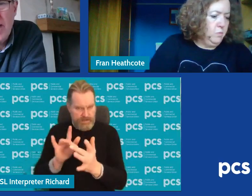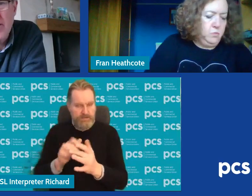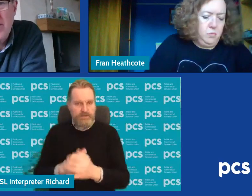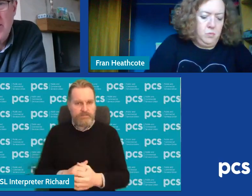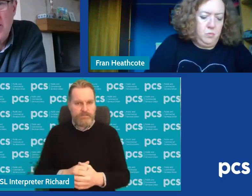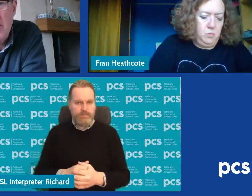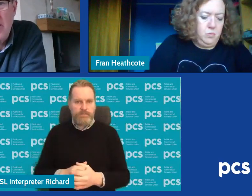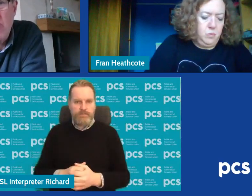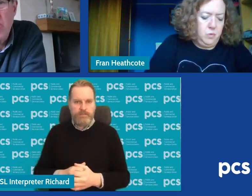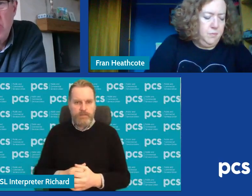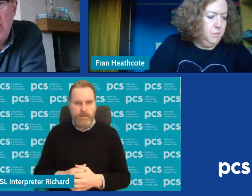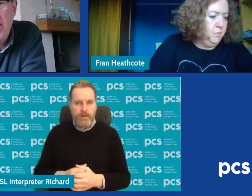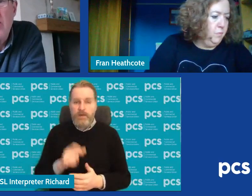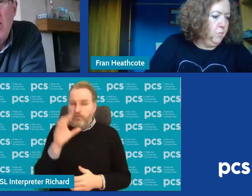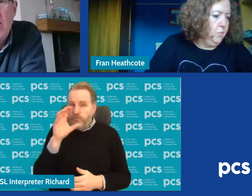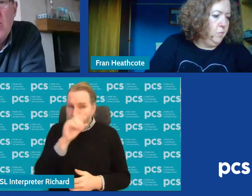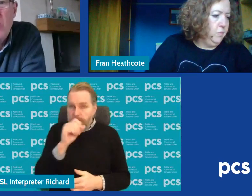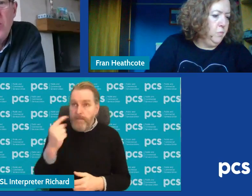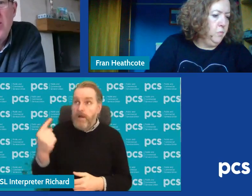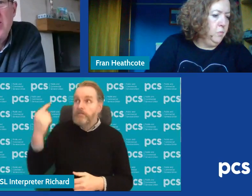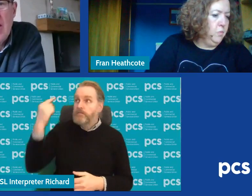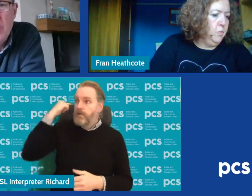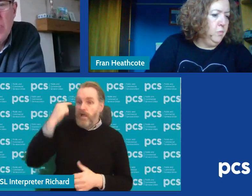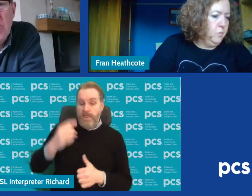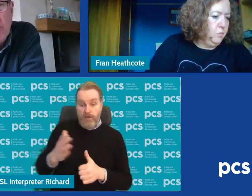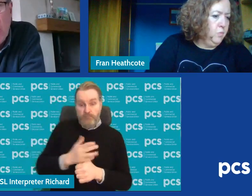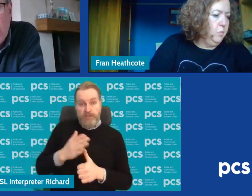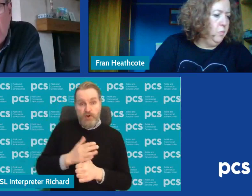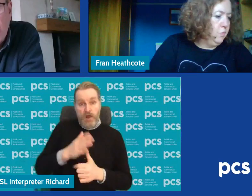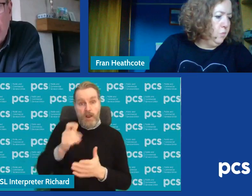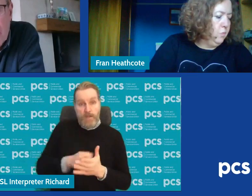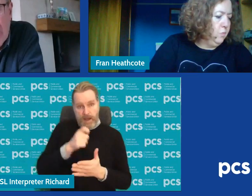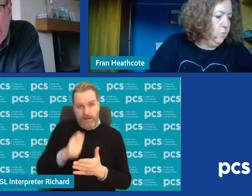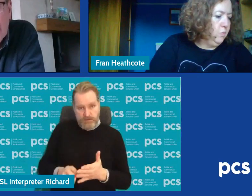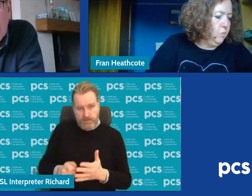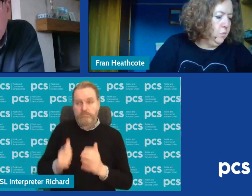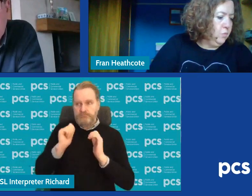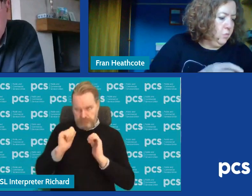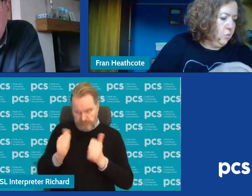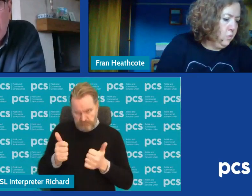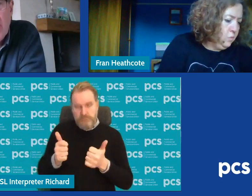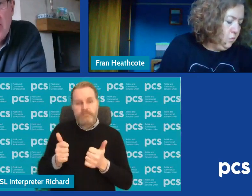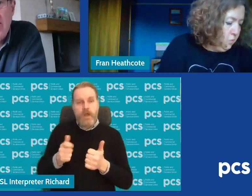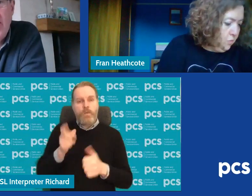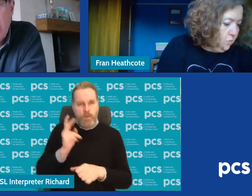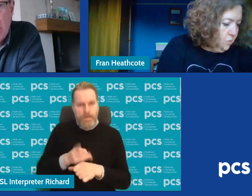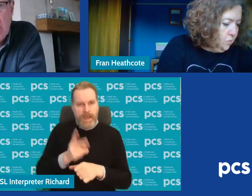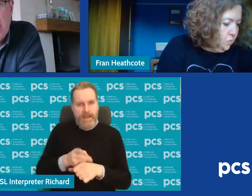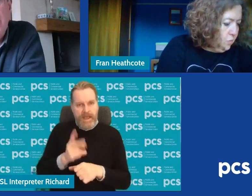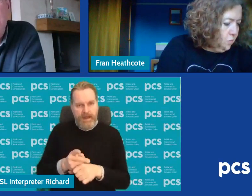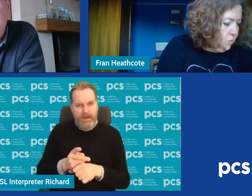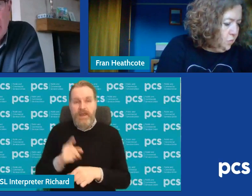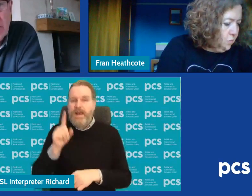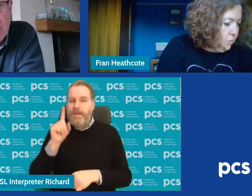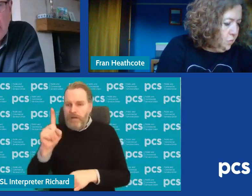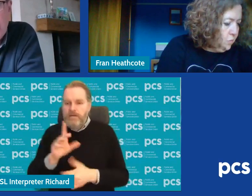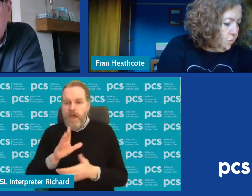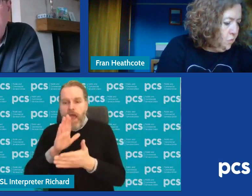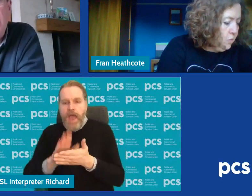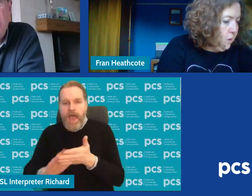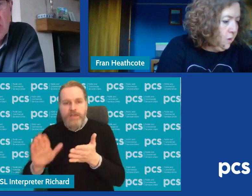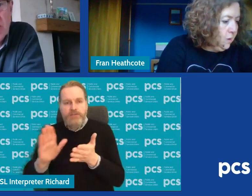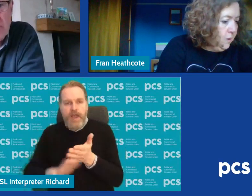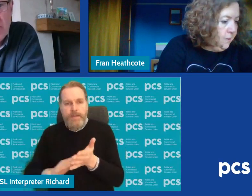everyone we balloted originally, with the exception of those who've reballoted in recent weeks, like HMRC, the Valuation